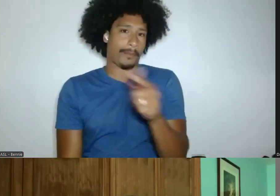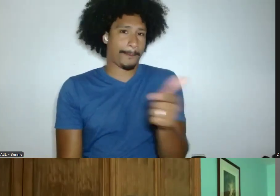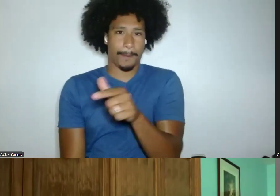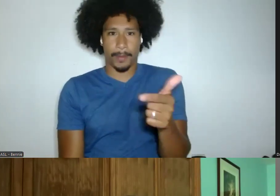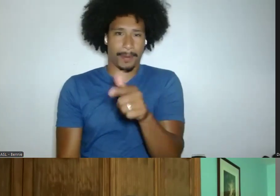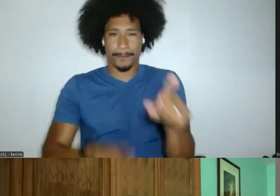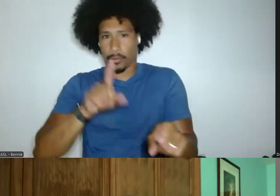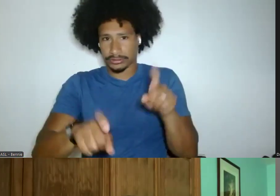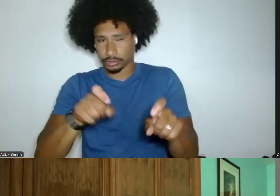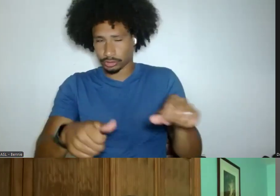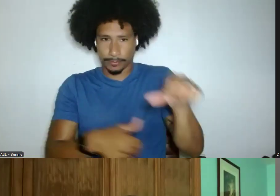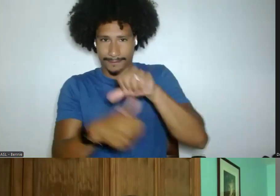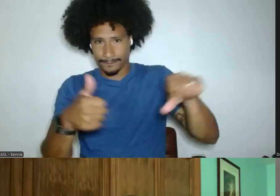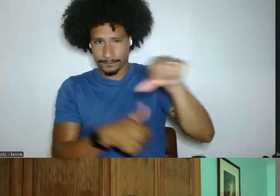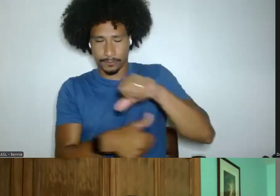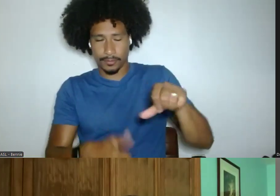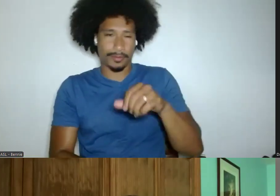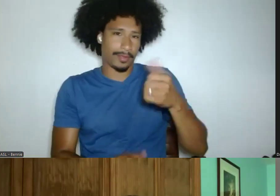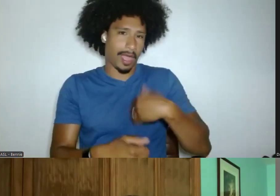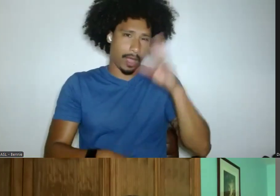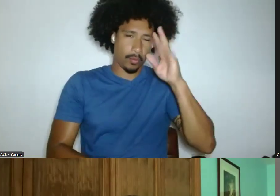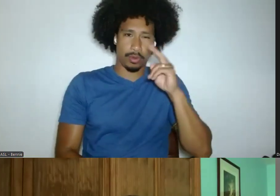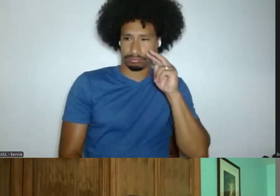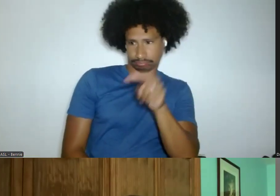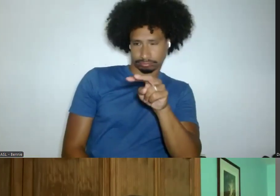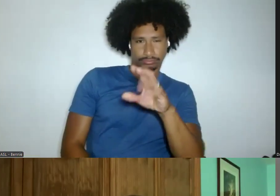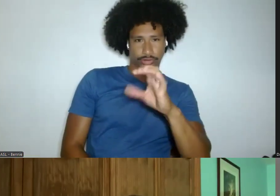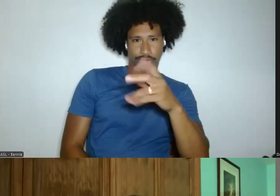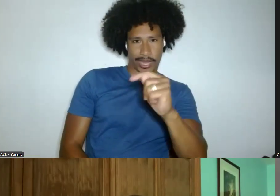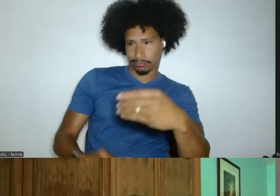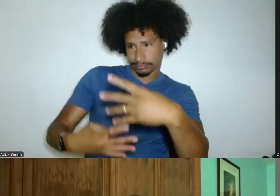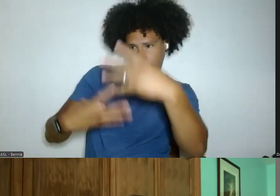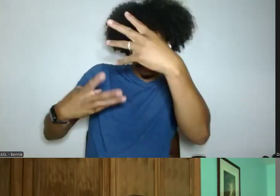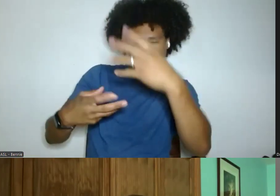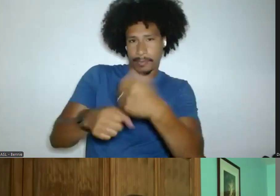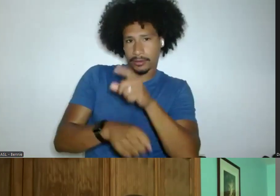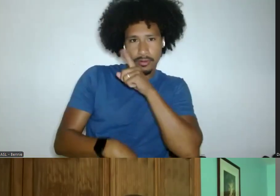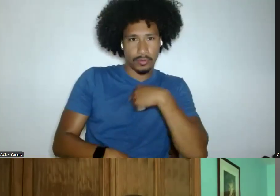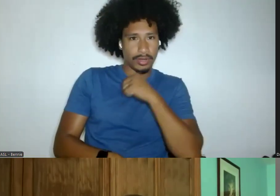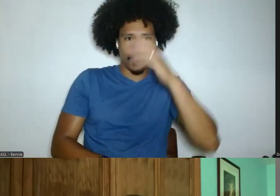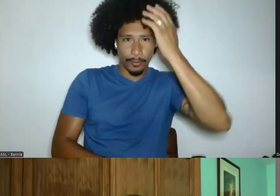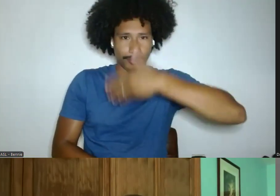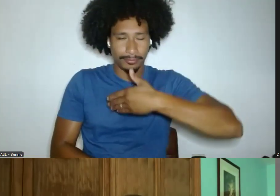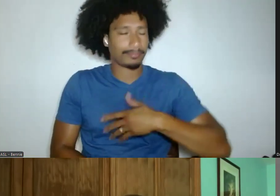case, just so we don't lose any as we go. Feel free to start wherever you're comfortable.